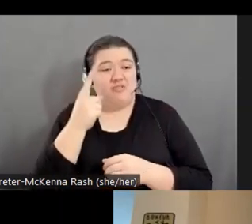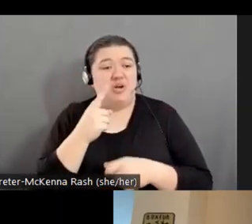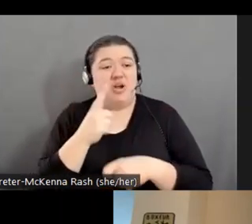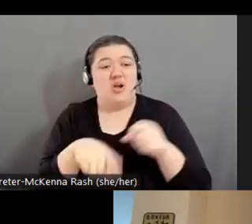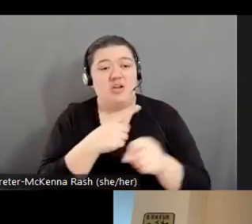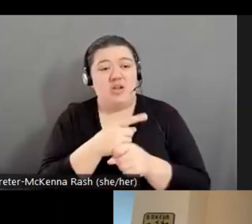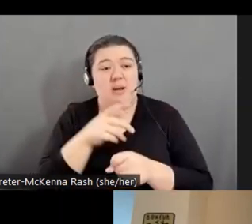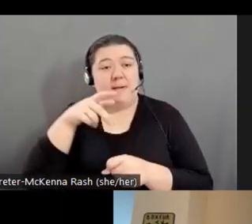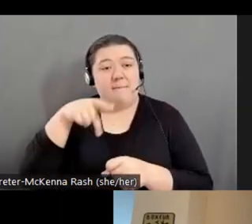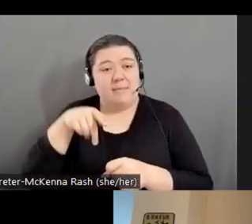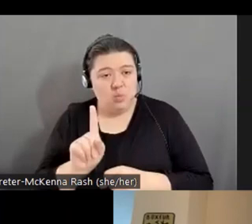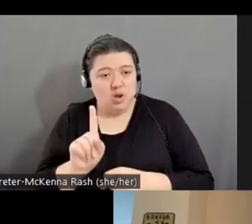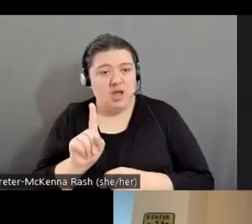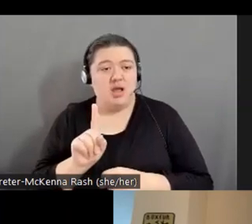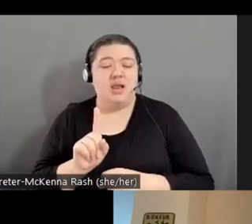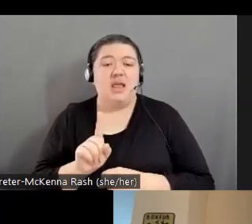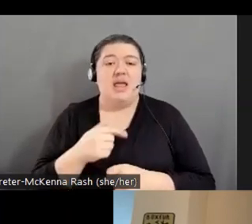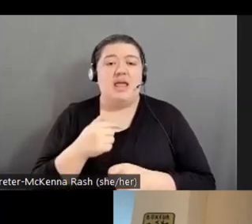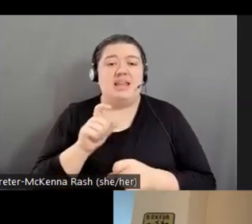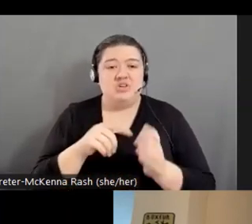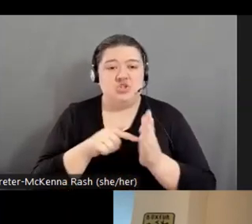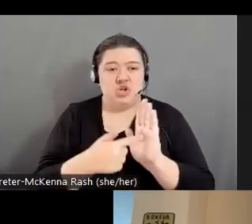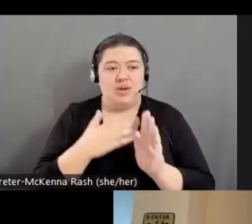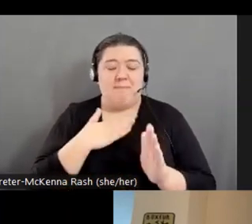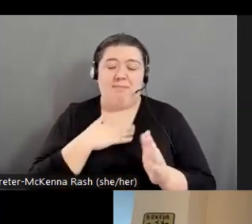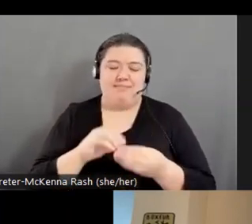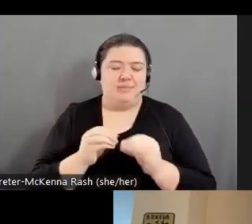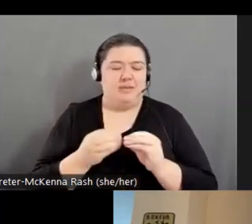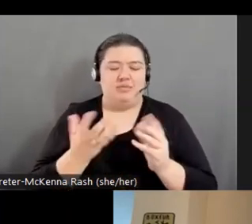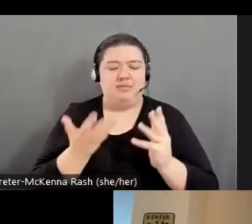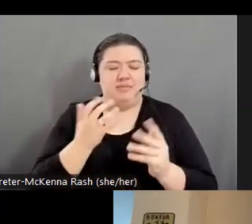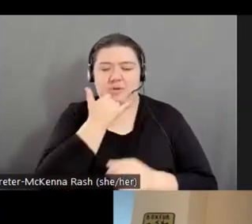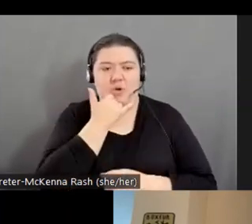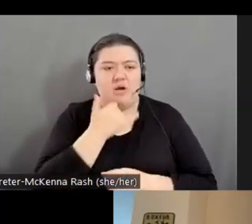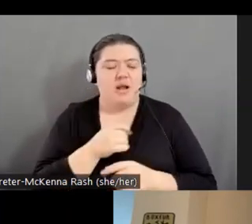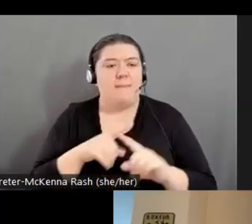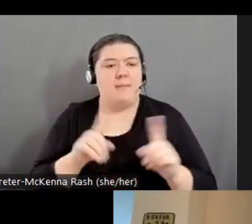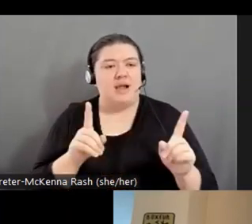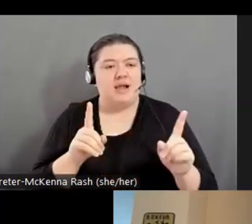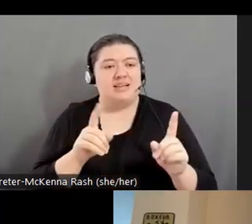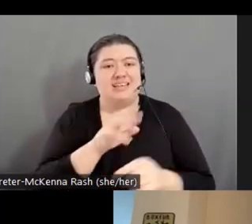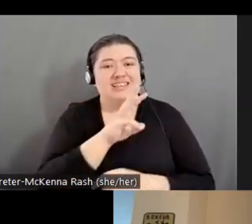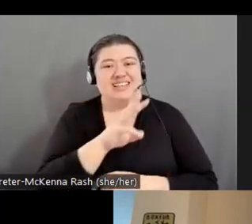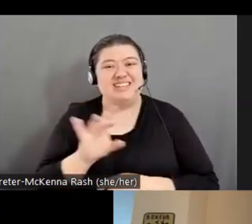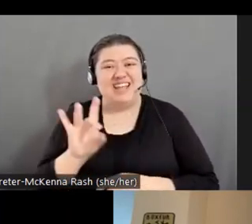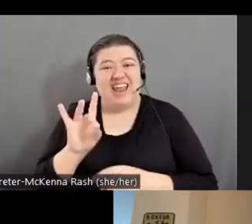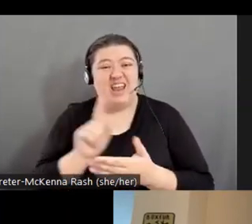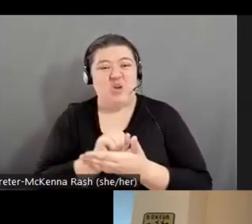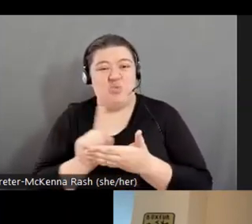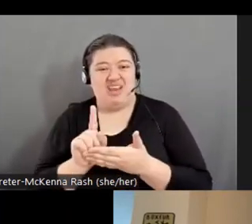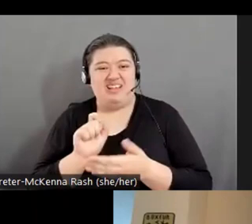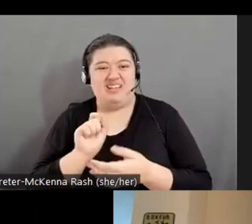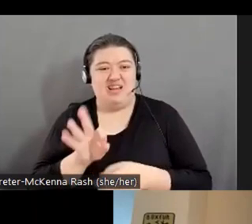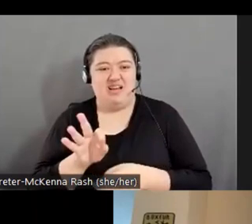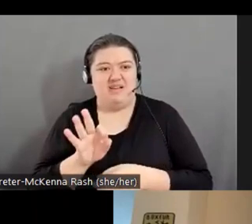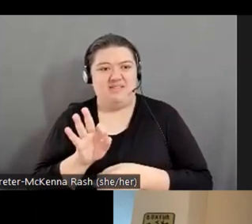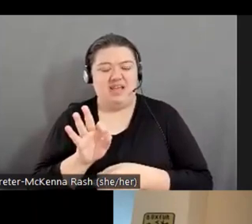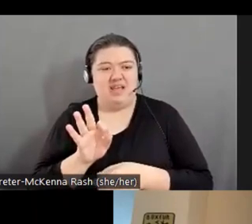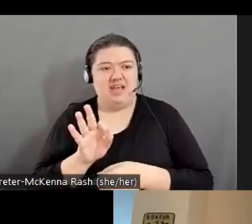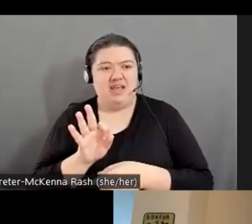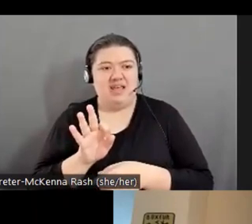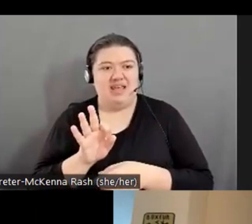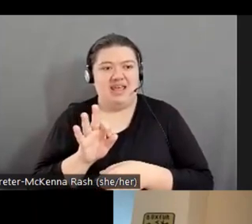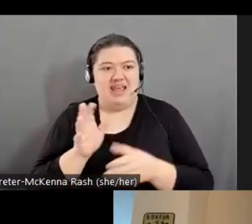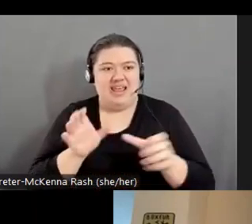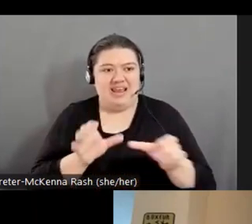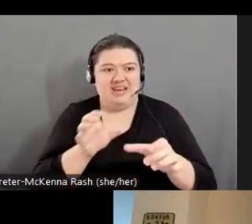we need to show, and my numbers might be incorrect, but 6 to 8 weeks of activity every